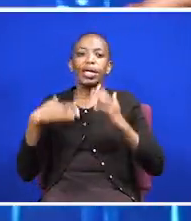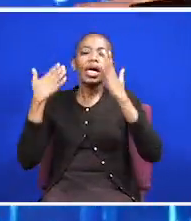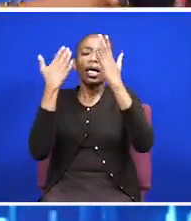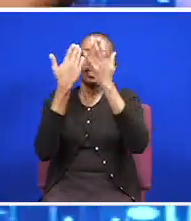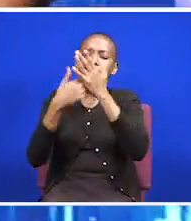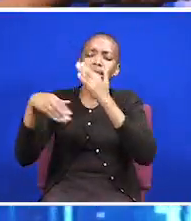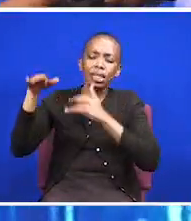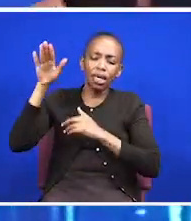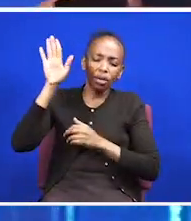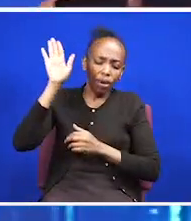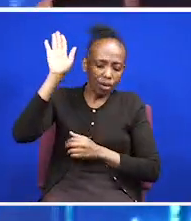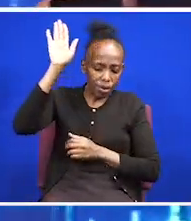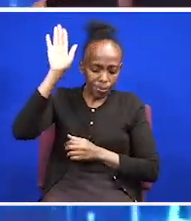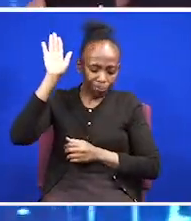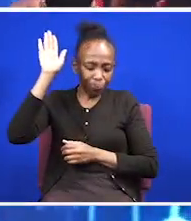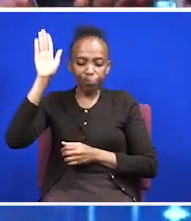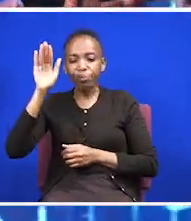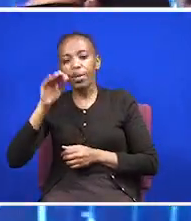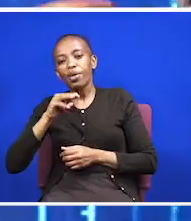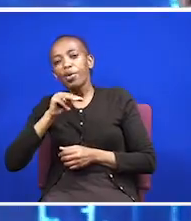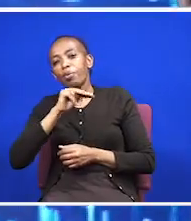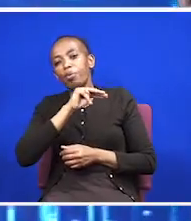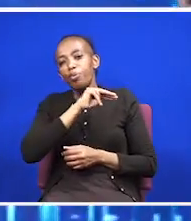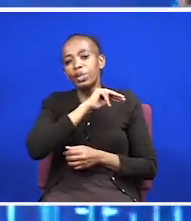nasema asante kwako